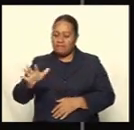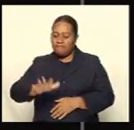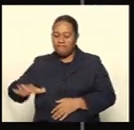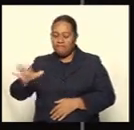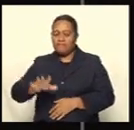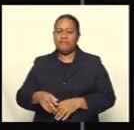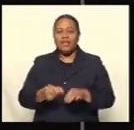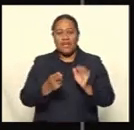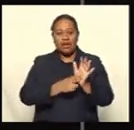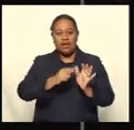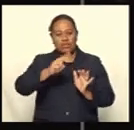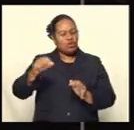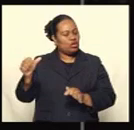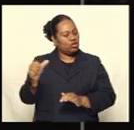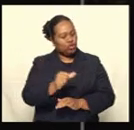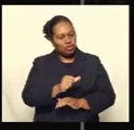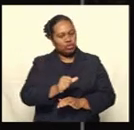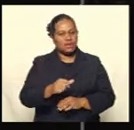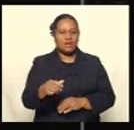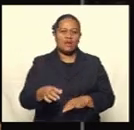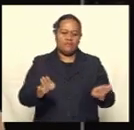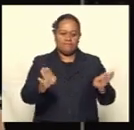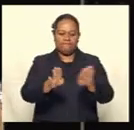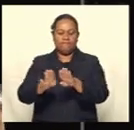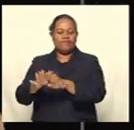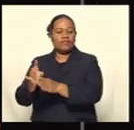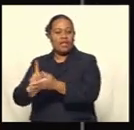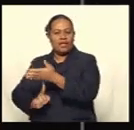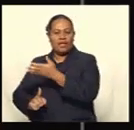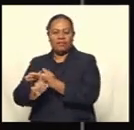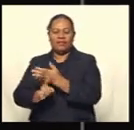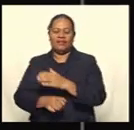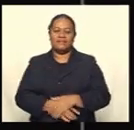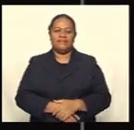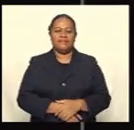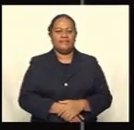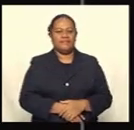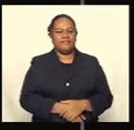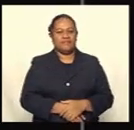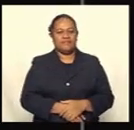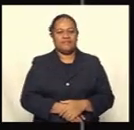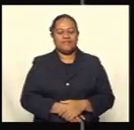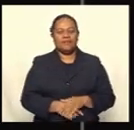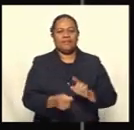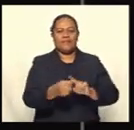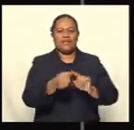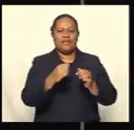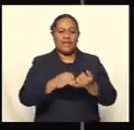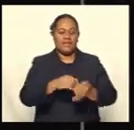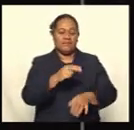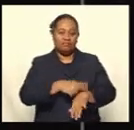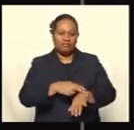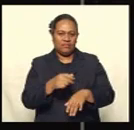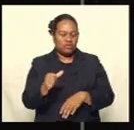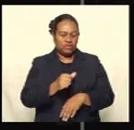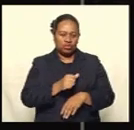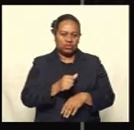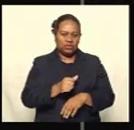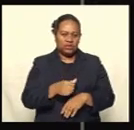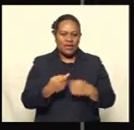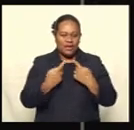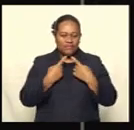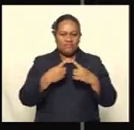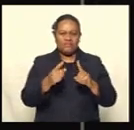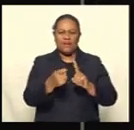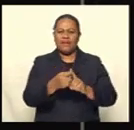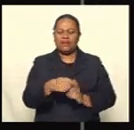lockdown across Viti Levu, and there have been, the Health Permanent Secretary is expected to deliver a briefing later